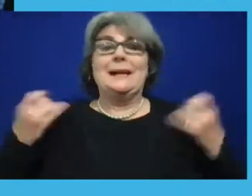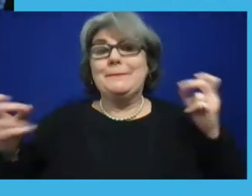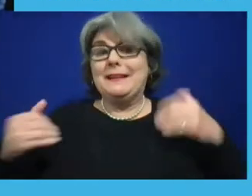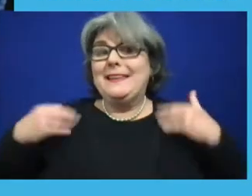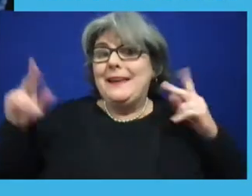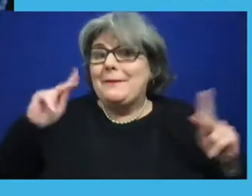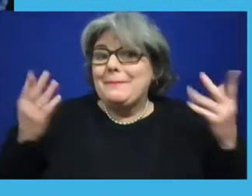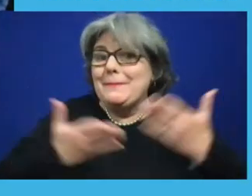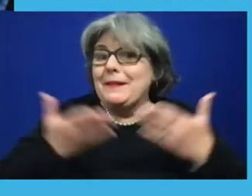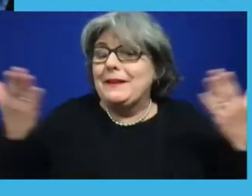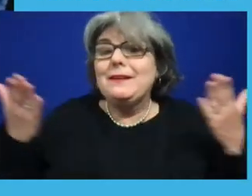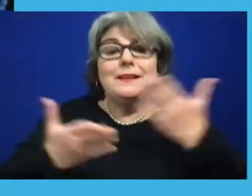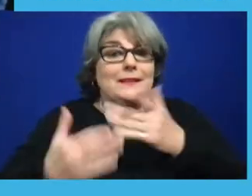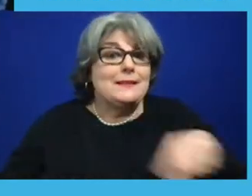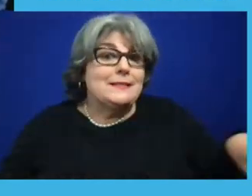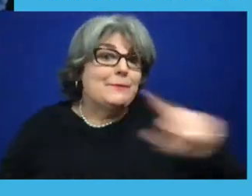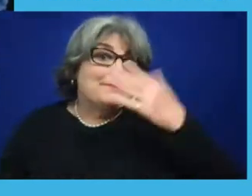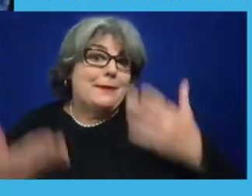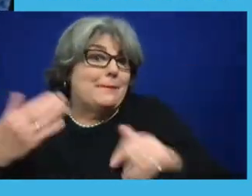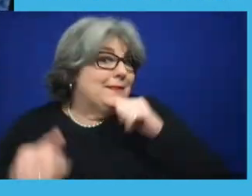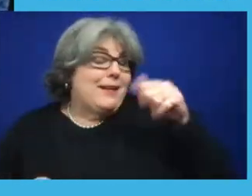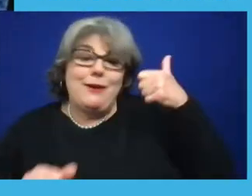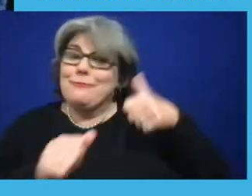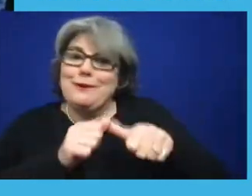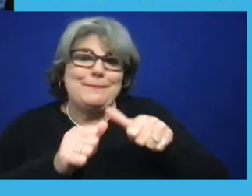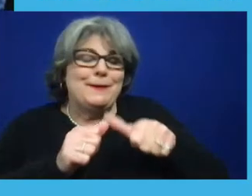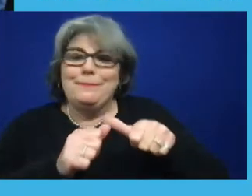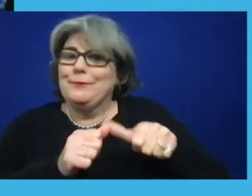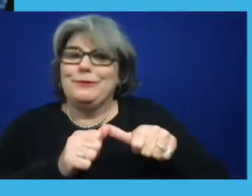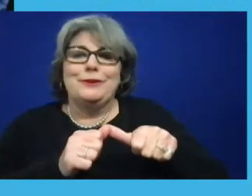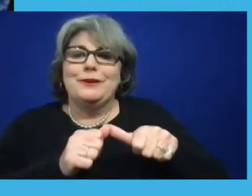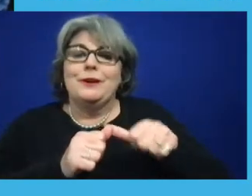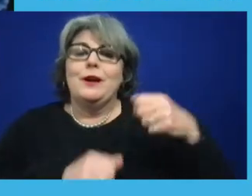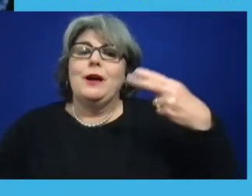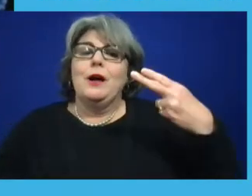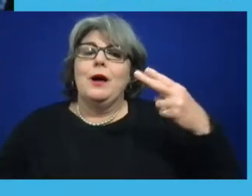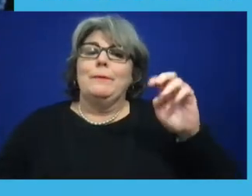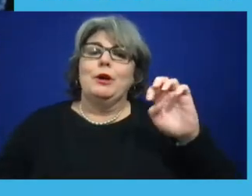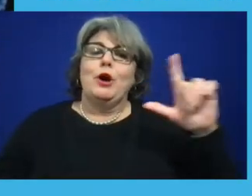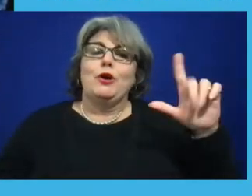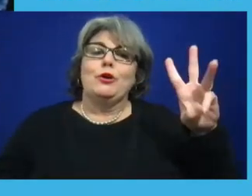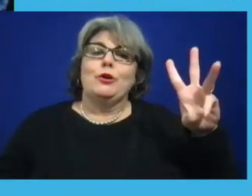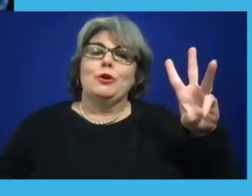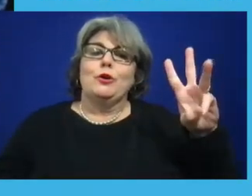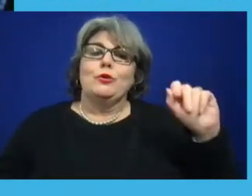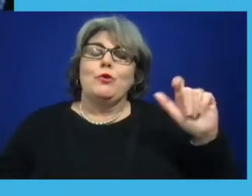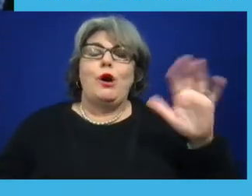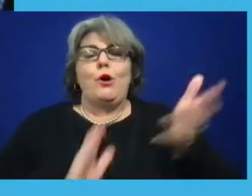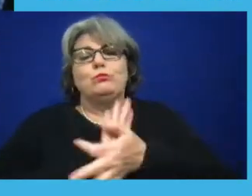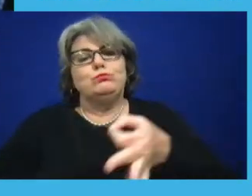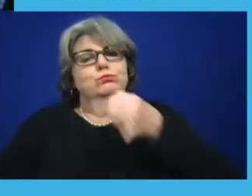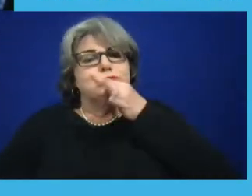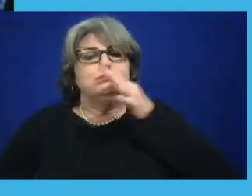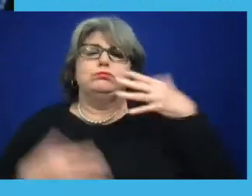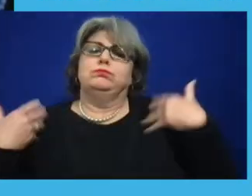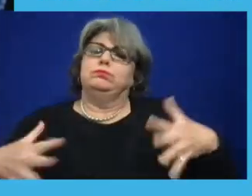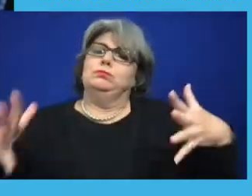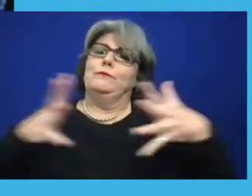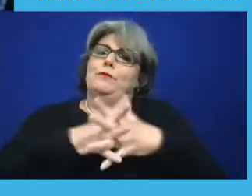I love, yes. That makes me excited. Some of you may not remember, but Herschel